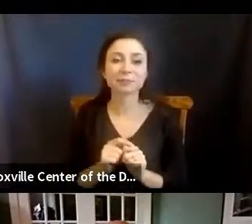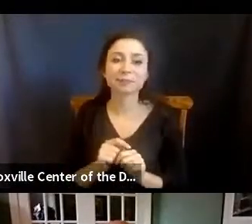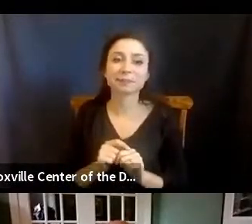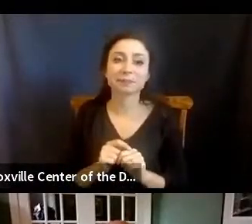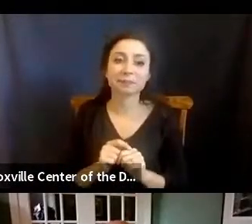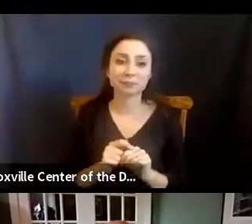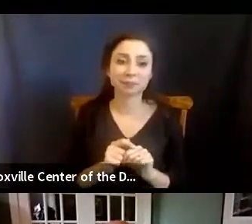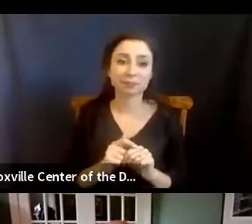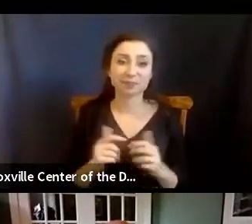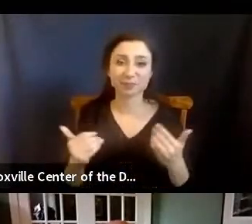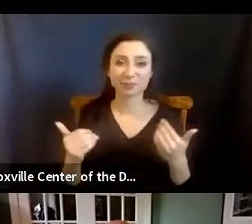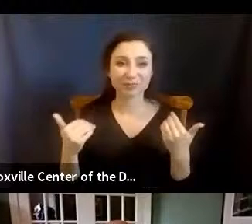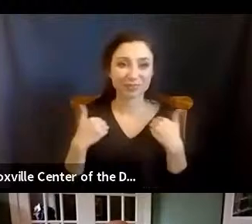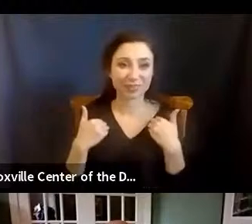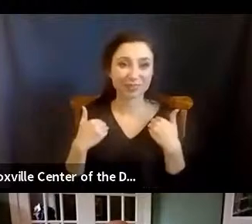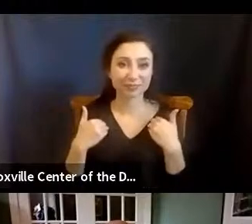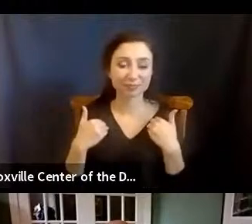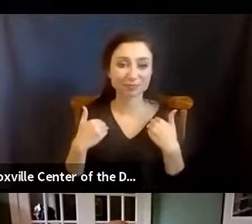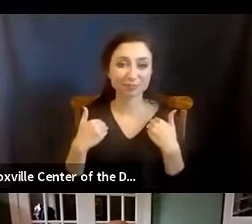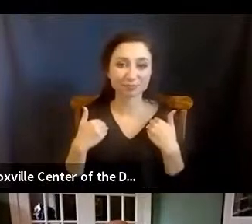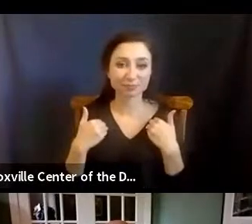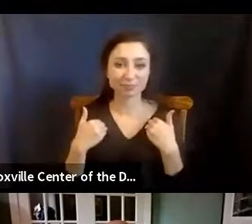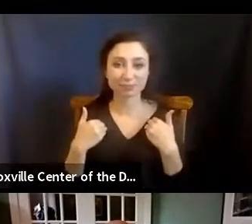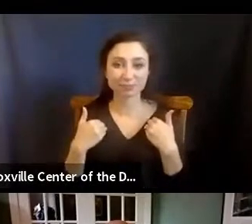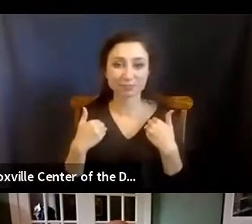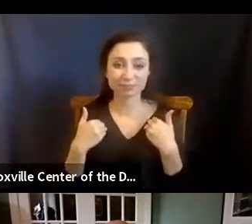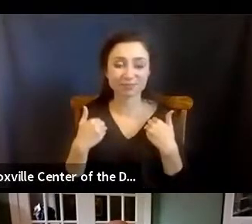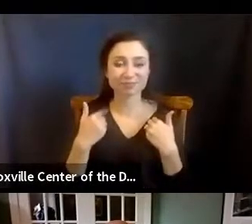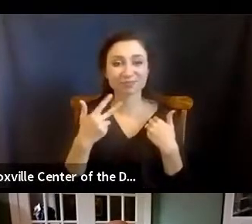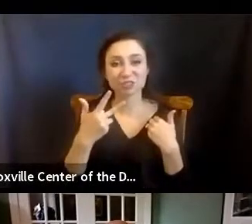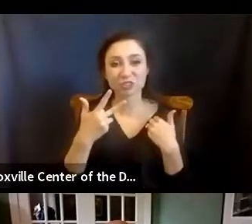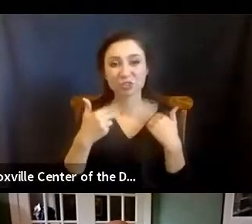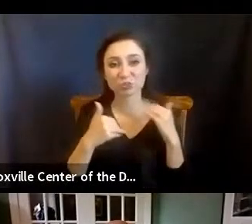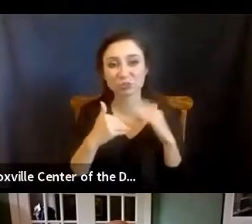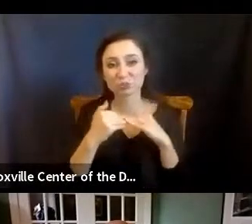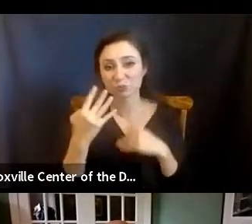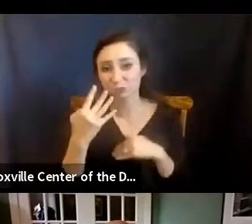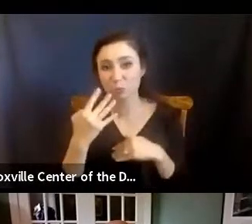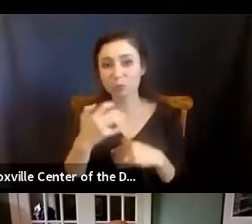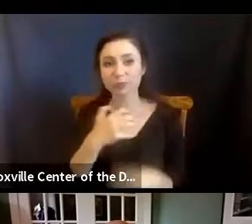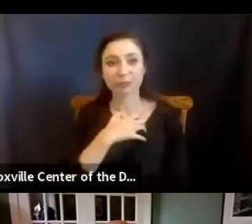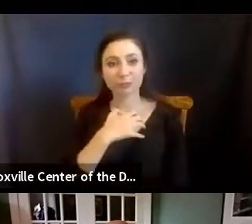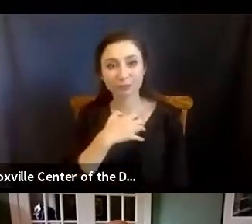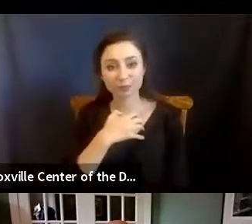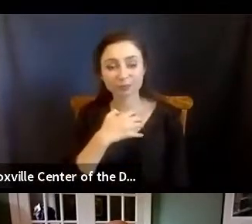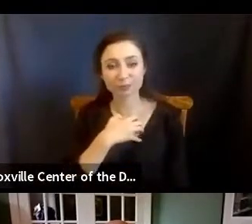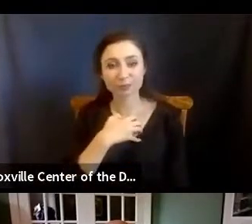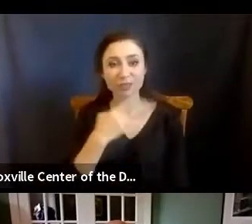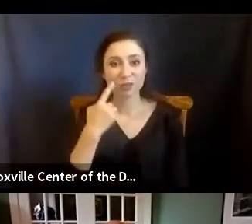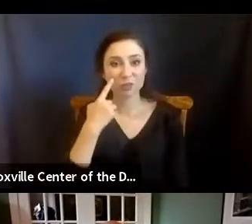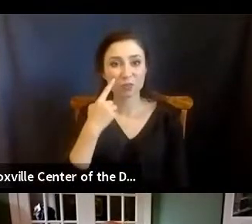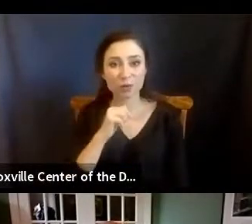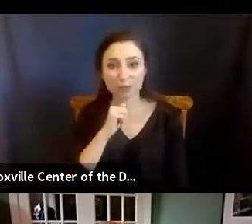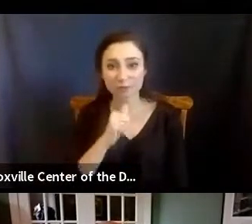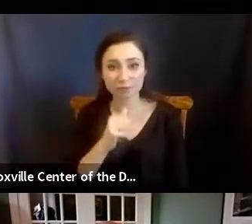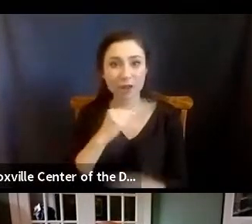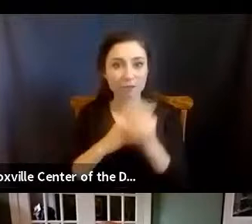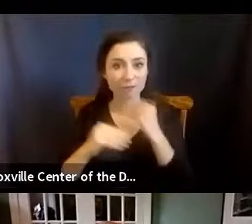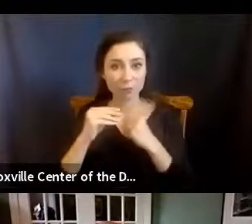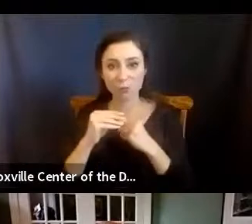We have 3 to 4 complaints from non-food facilities,